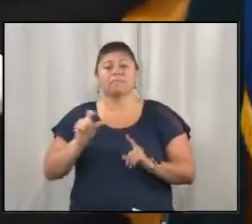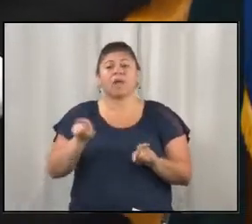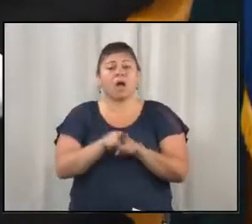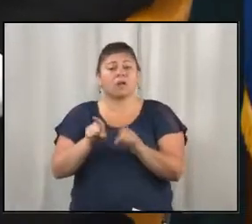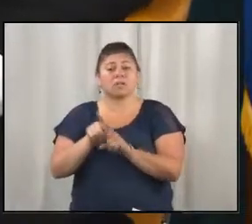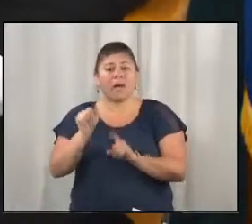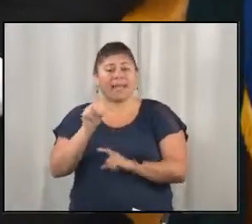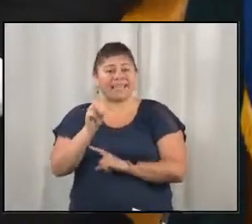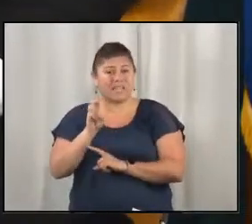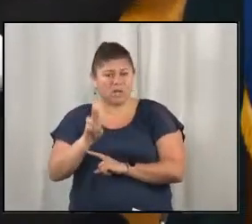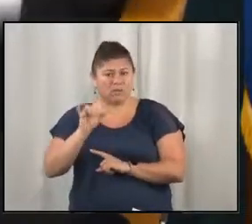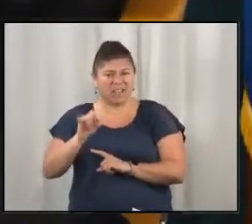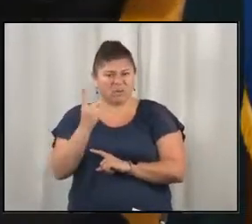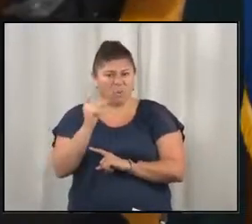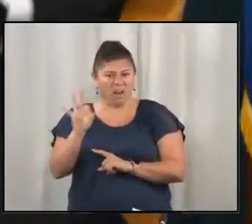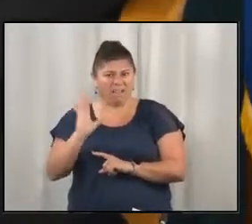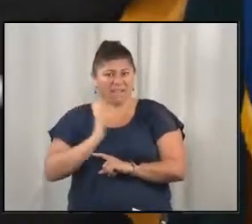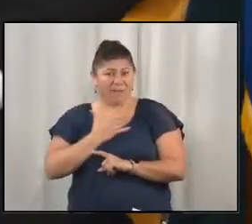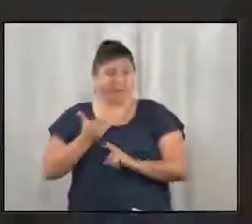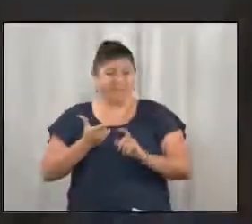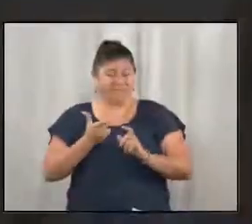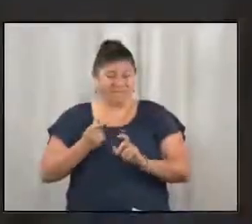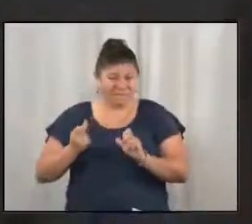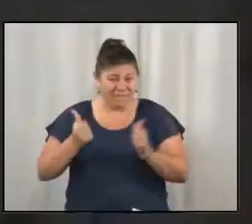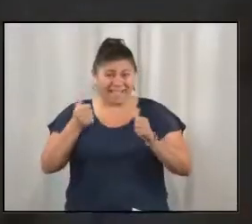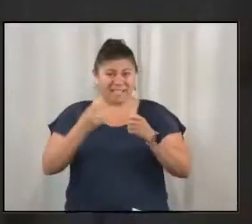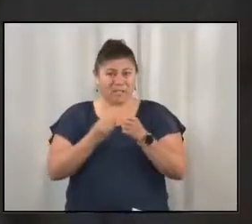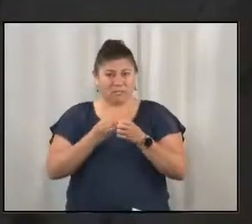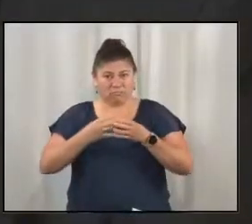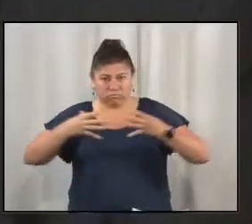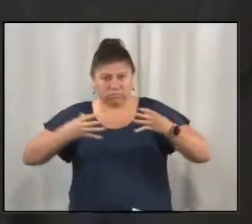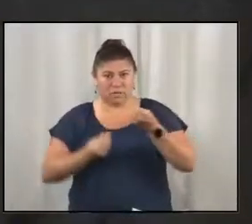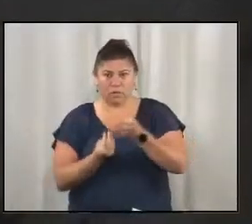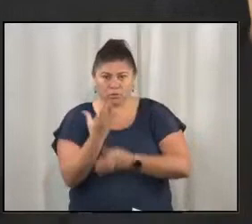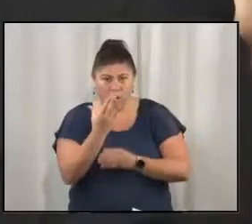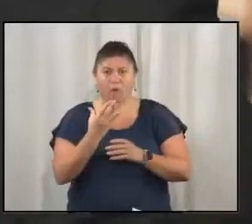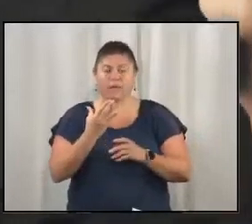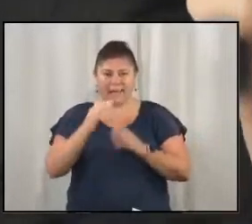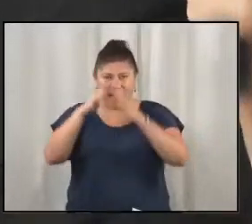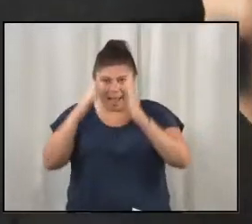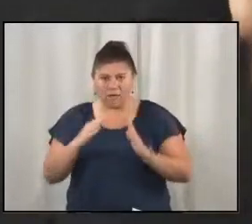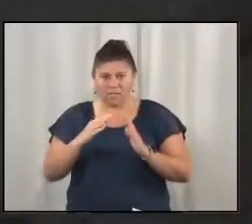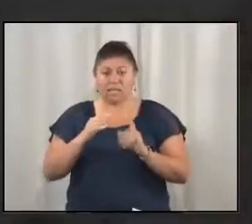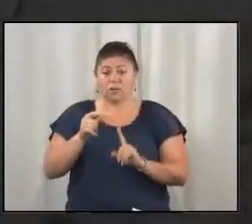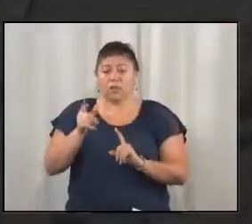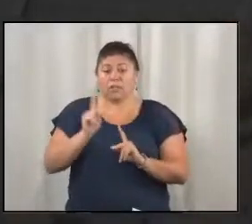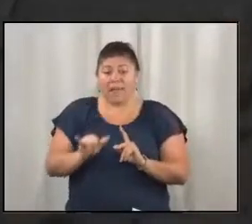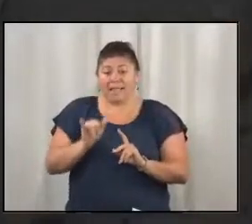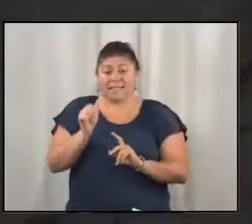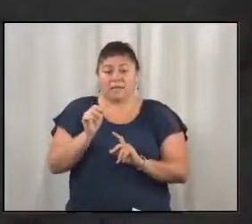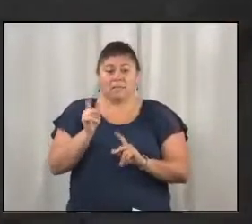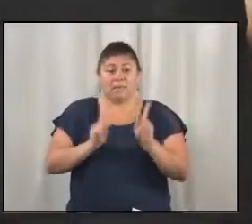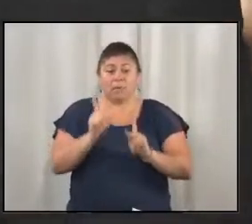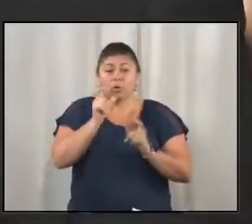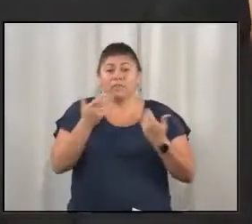growing types of housing that's being produced. And there are individuals who own homes and have a backyard